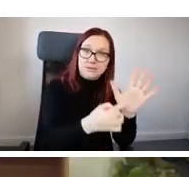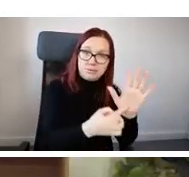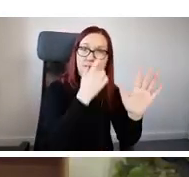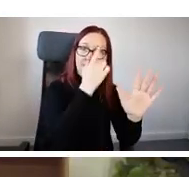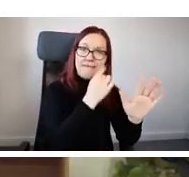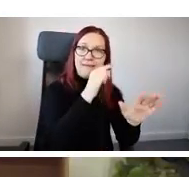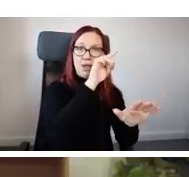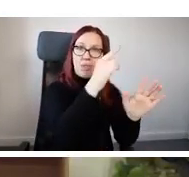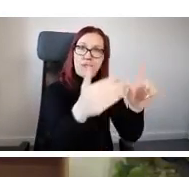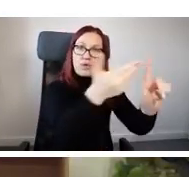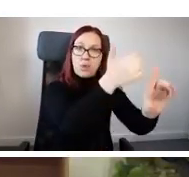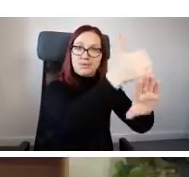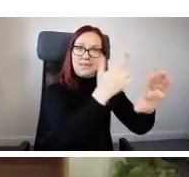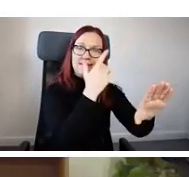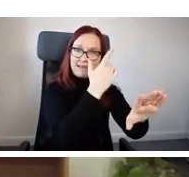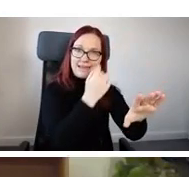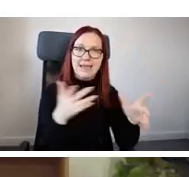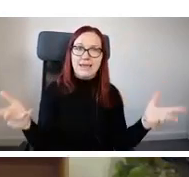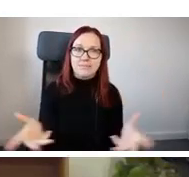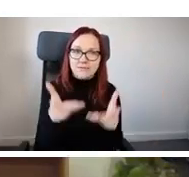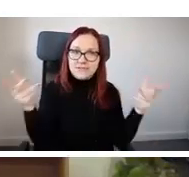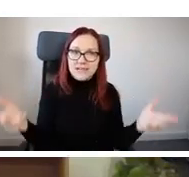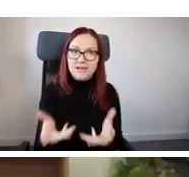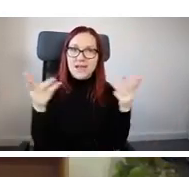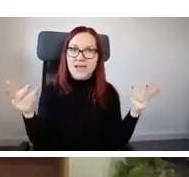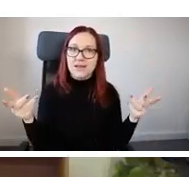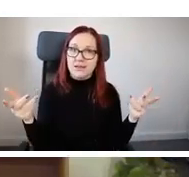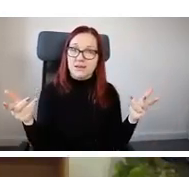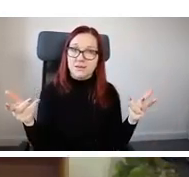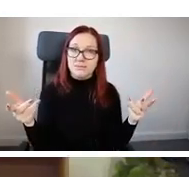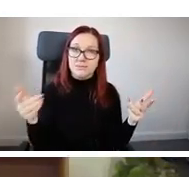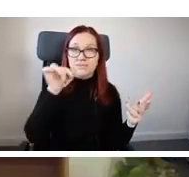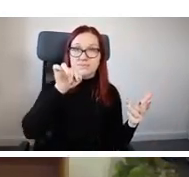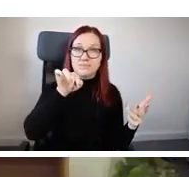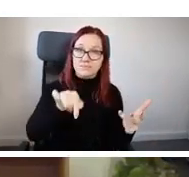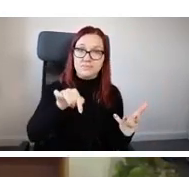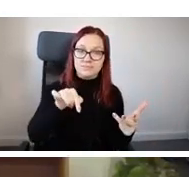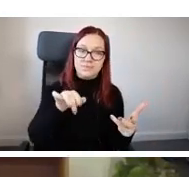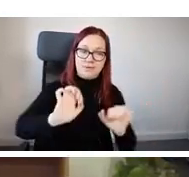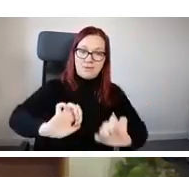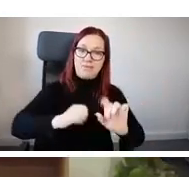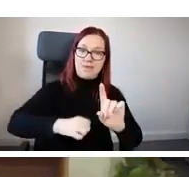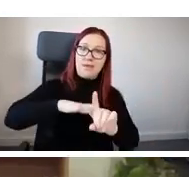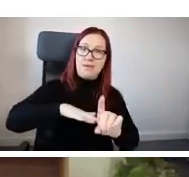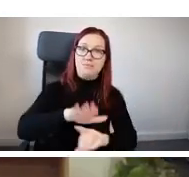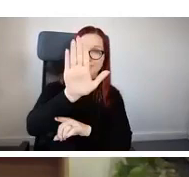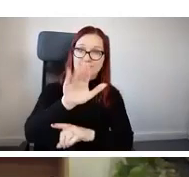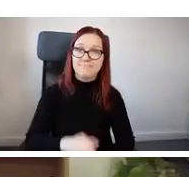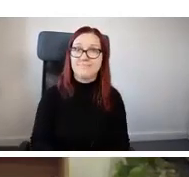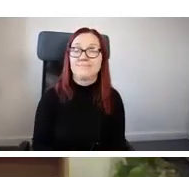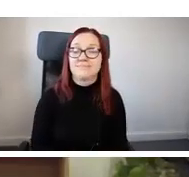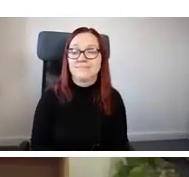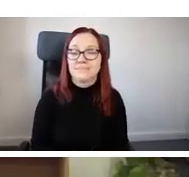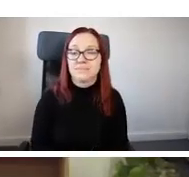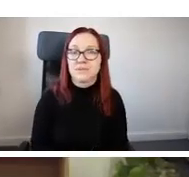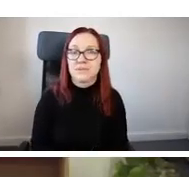building trusting relationships, which we know is so important in the work with those young people. And so finally